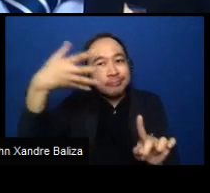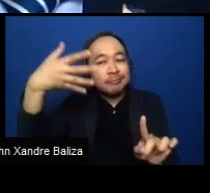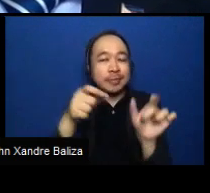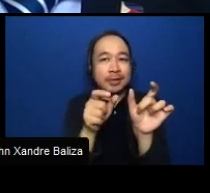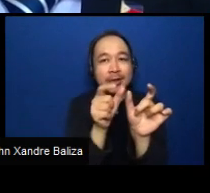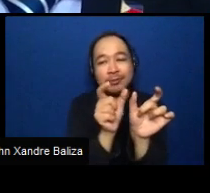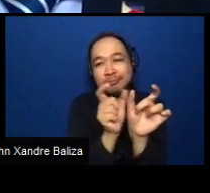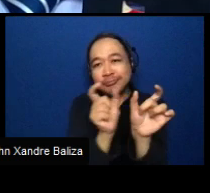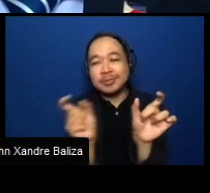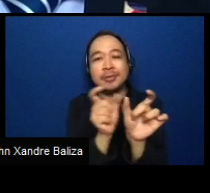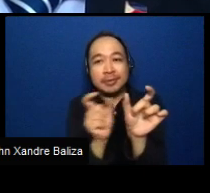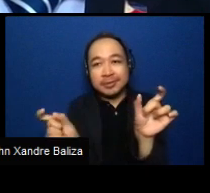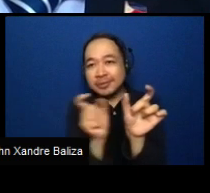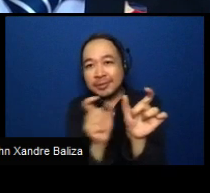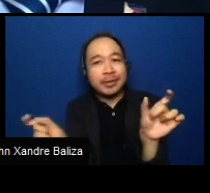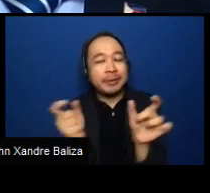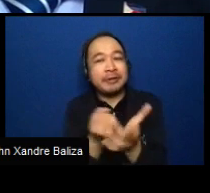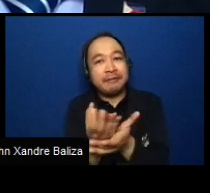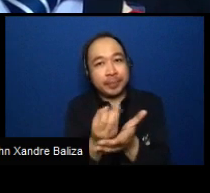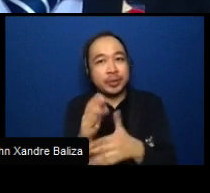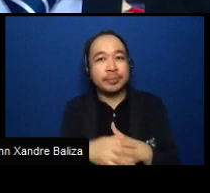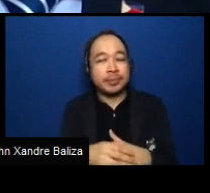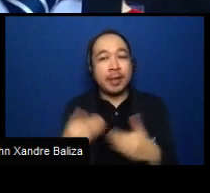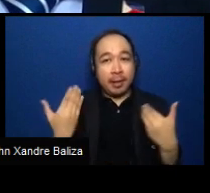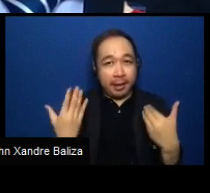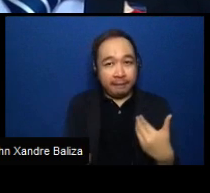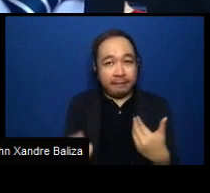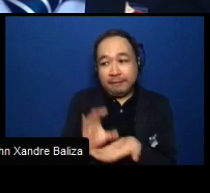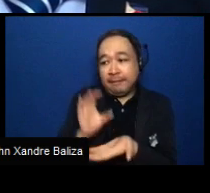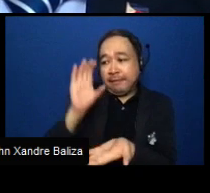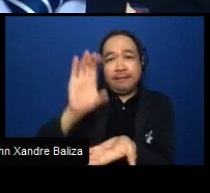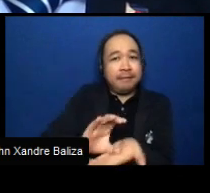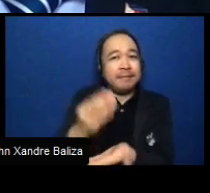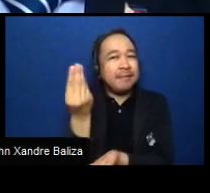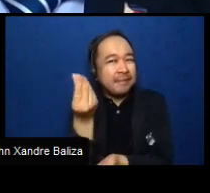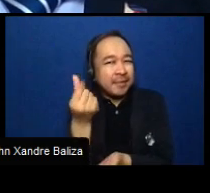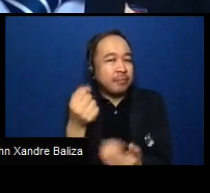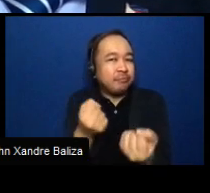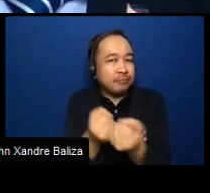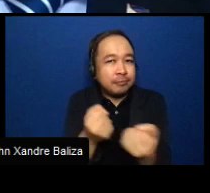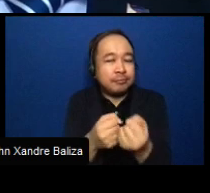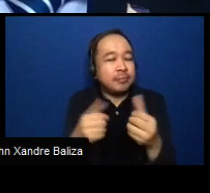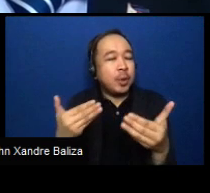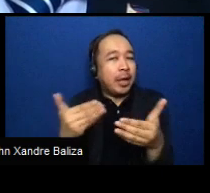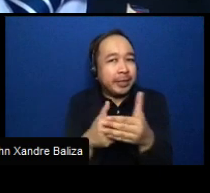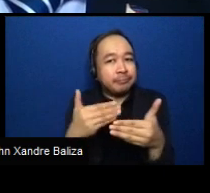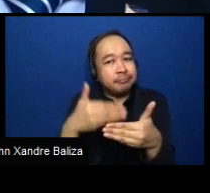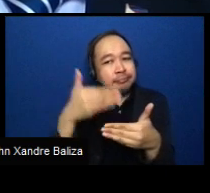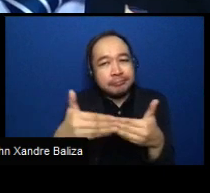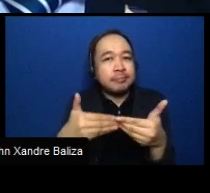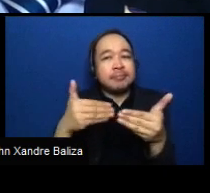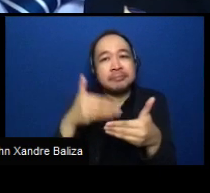data. Greater investments are made for the conduct of various periodical surveys such as the